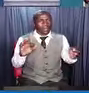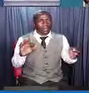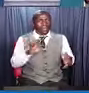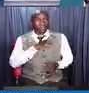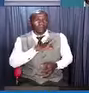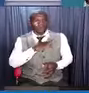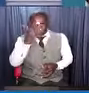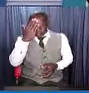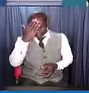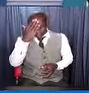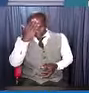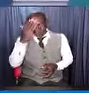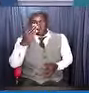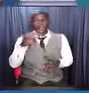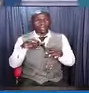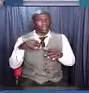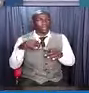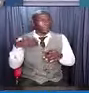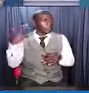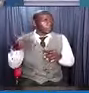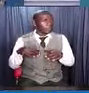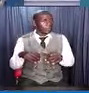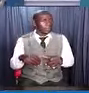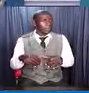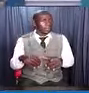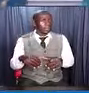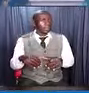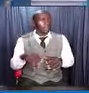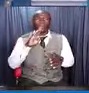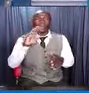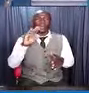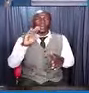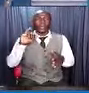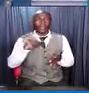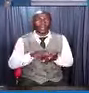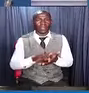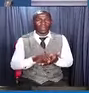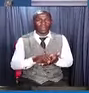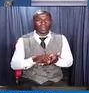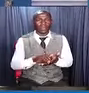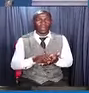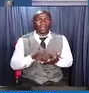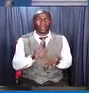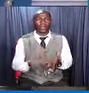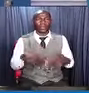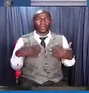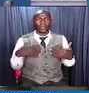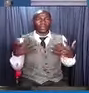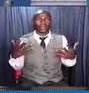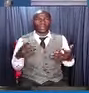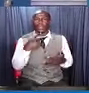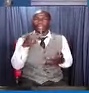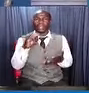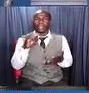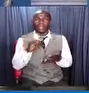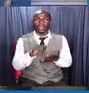la utifu. The fruit of obedience. Lidumulo. Is that. Ukae humo. It's abiding in that. Hallelujah. Hallelujah.